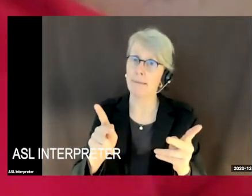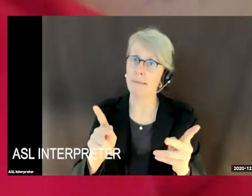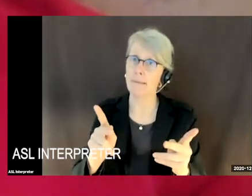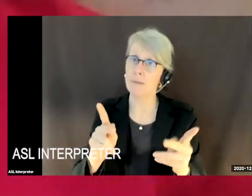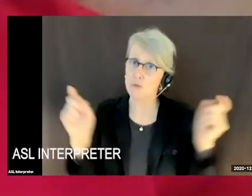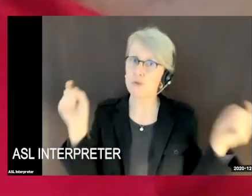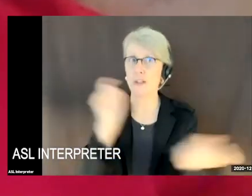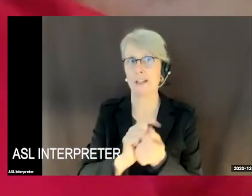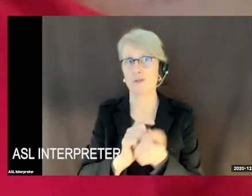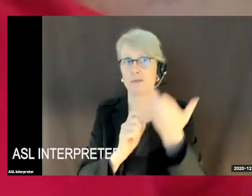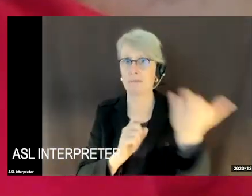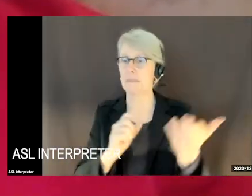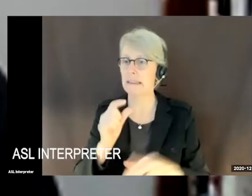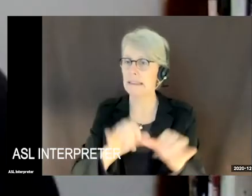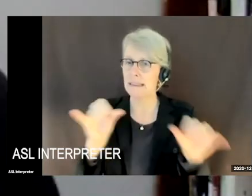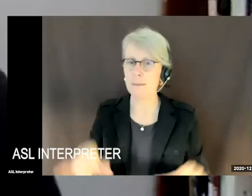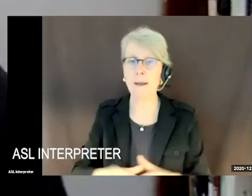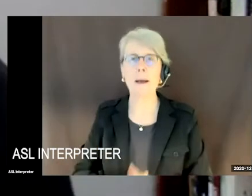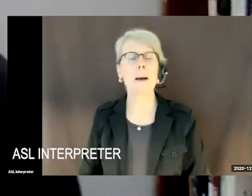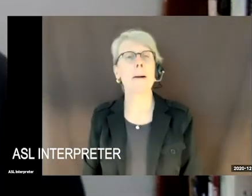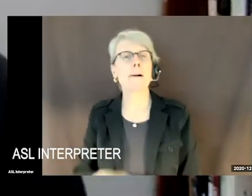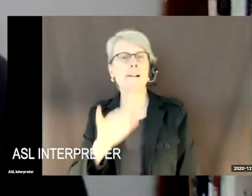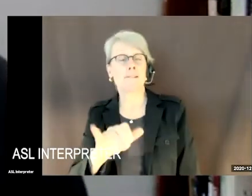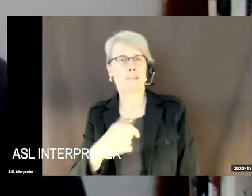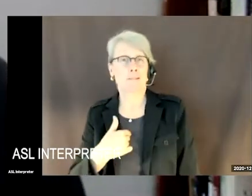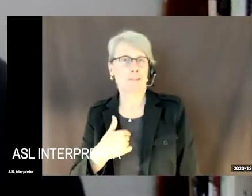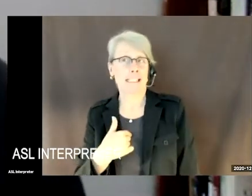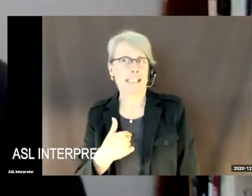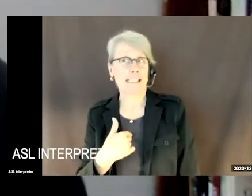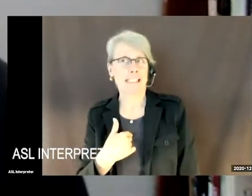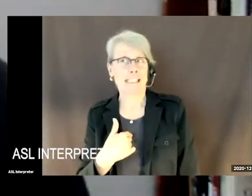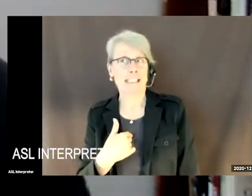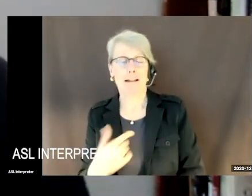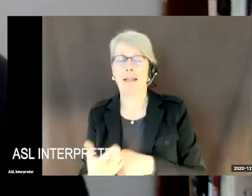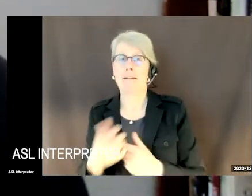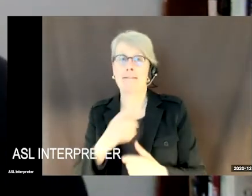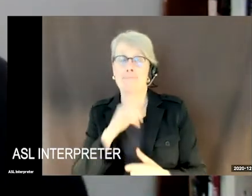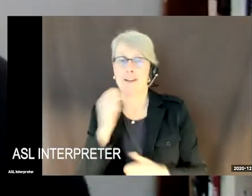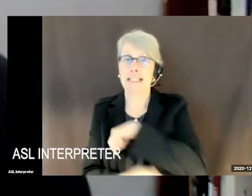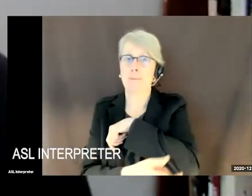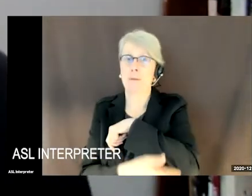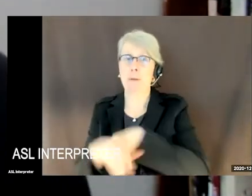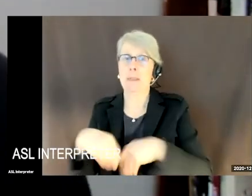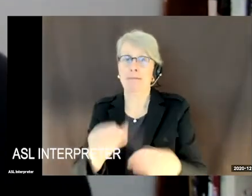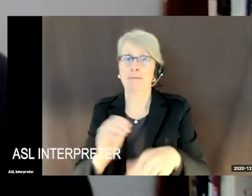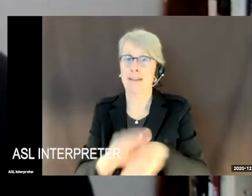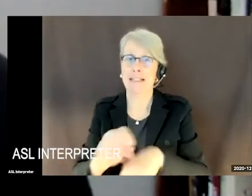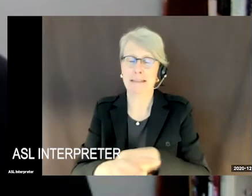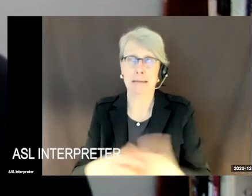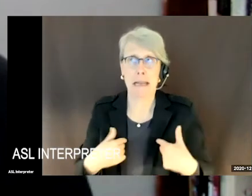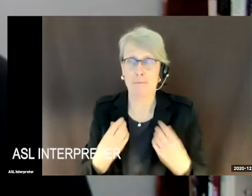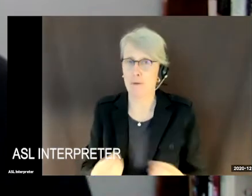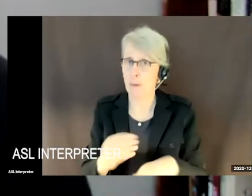movement? Yeah. So I won't try to give you advice because I don't believe in giving people